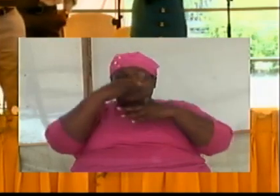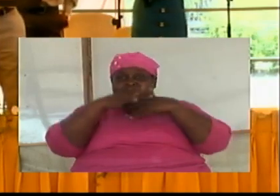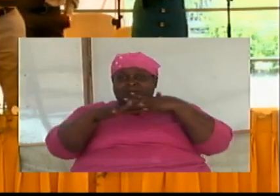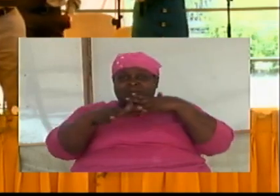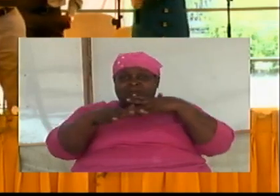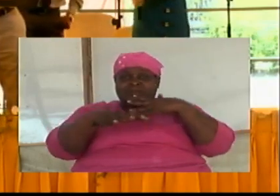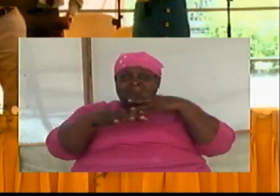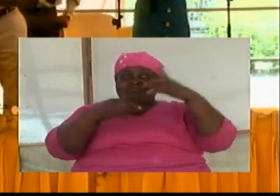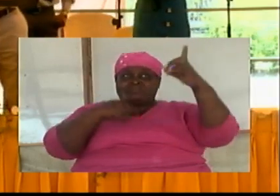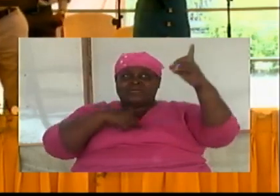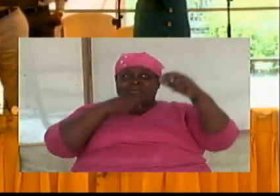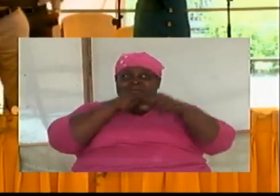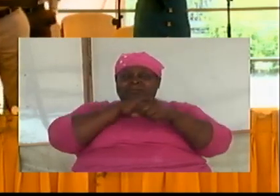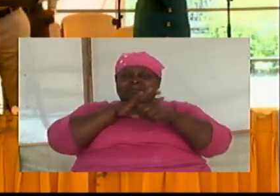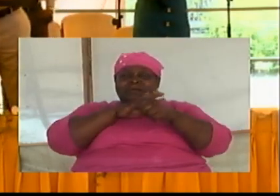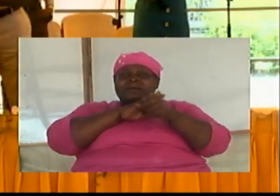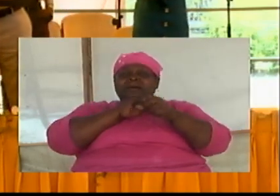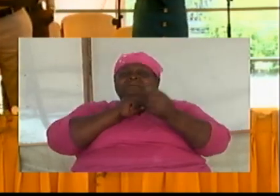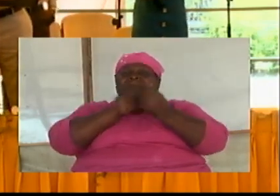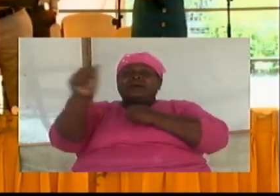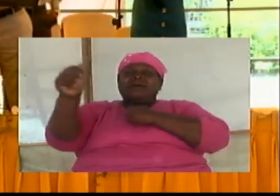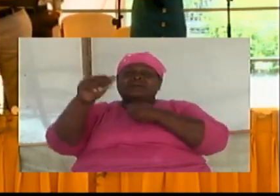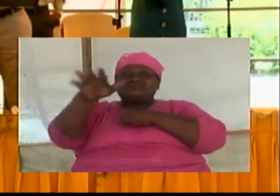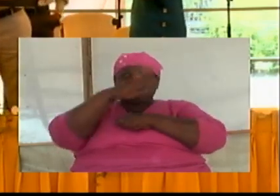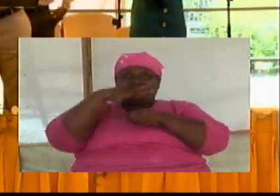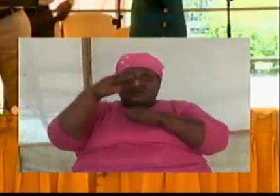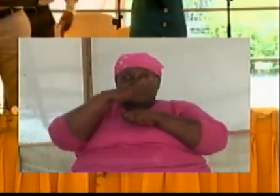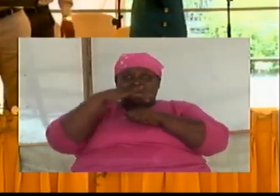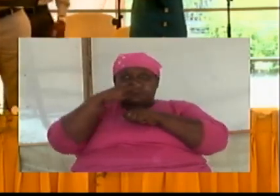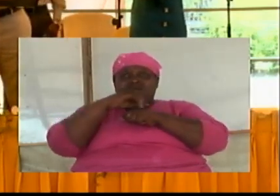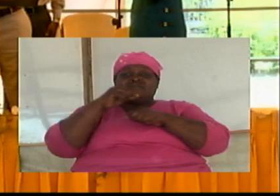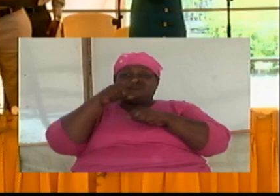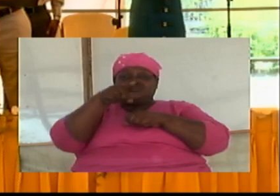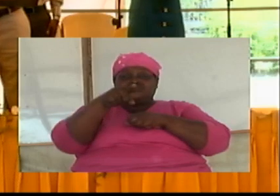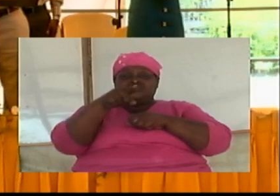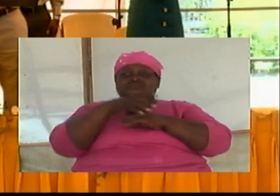Hallelujah. Hallelujah. Minister said, and the word says, I will pass